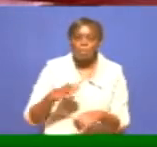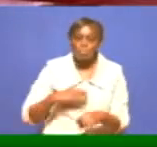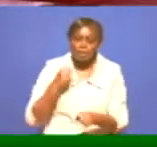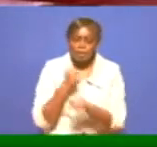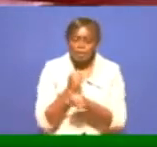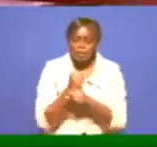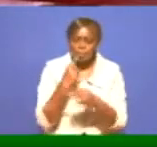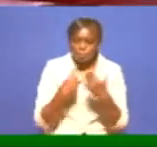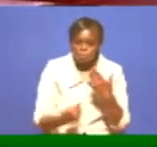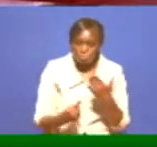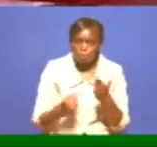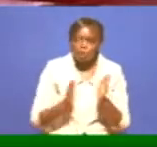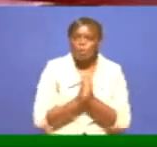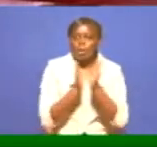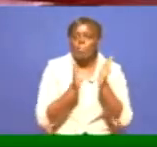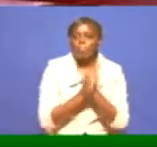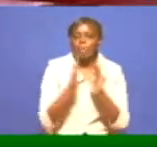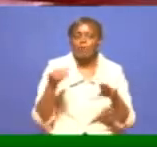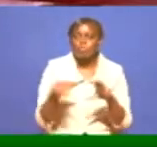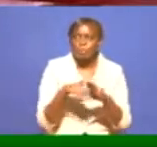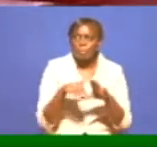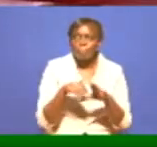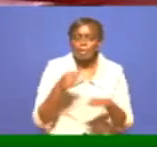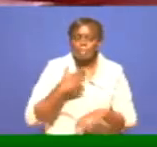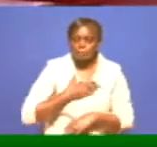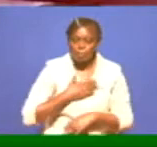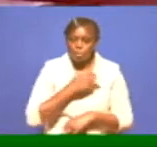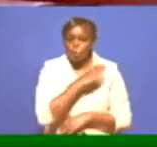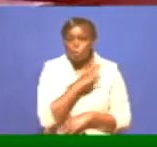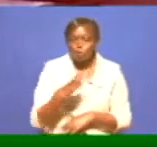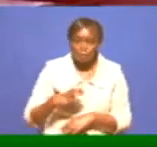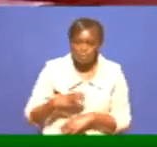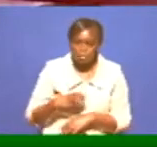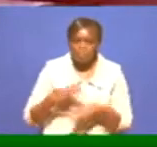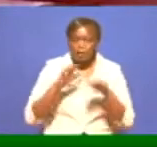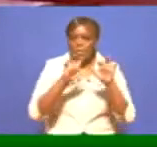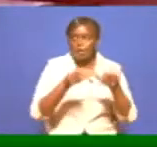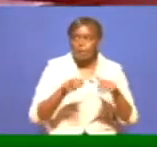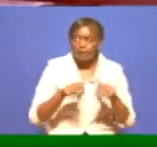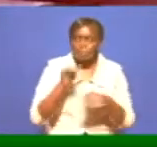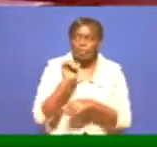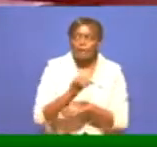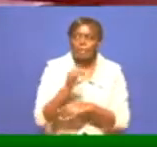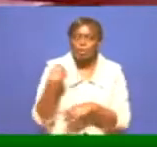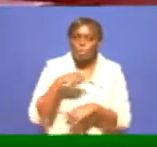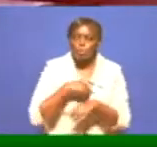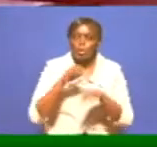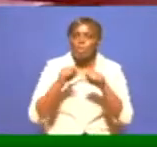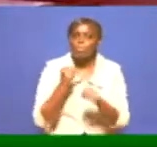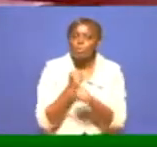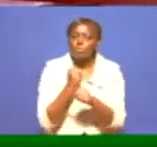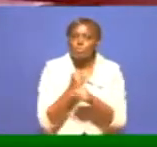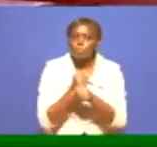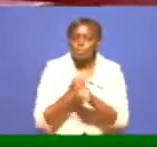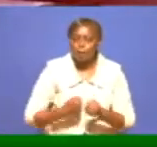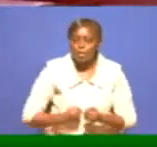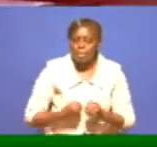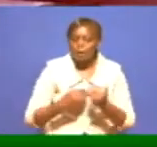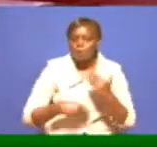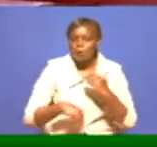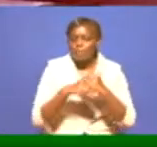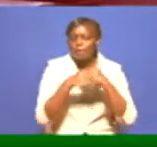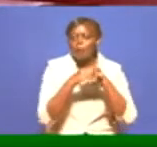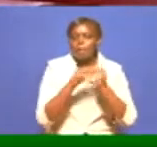the members, my members in the Committee of Agriculture, is that we were able to do the supplementary and make